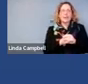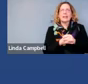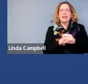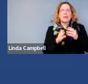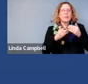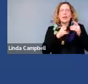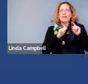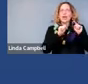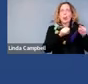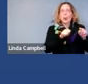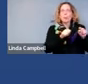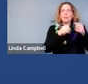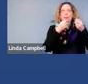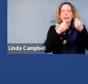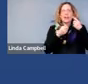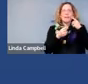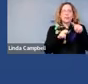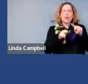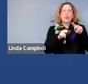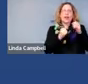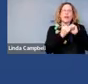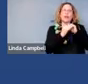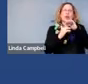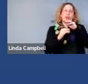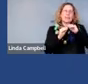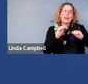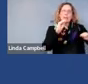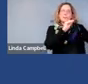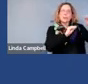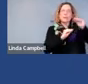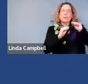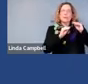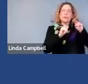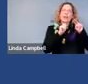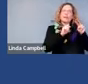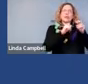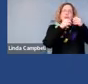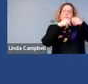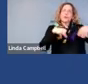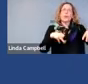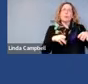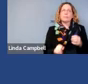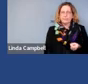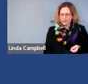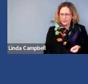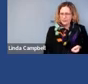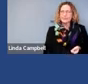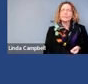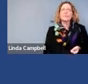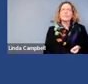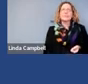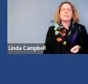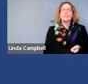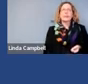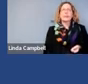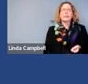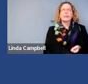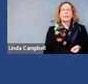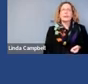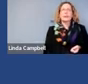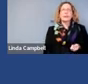go down to food webs. Wherever you go, if you're looking at how contaminants are moving, you do look at food